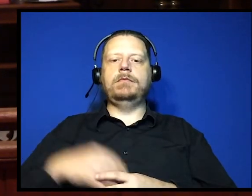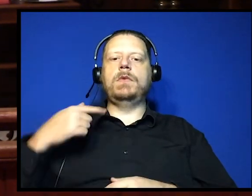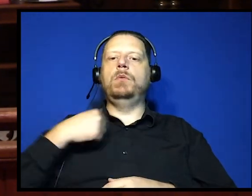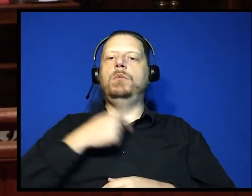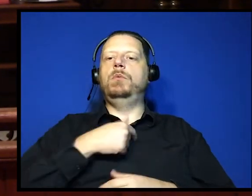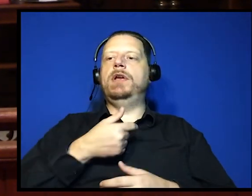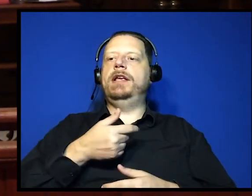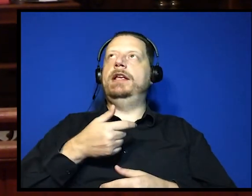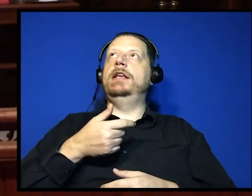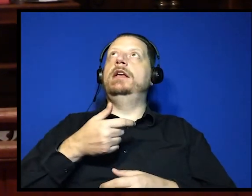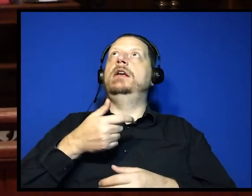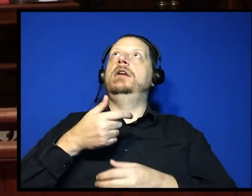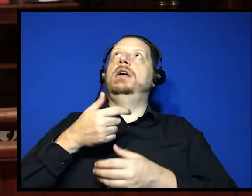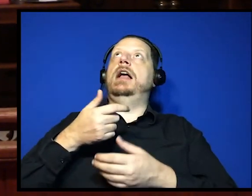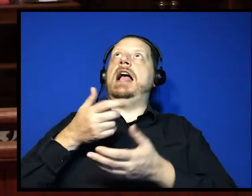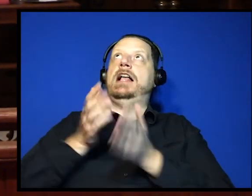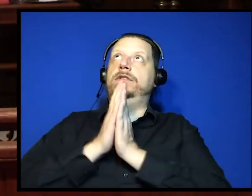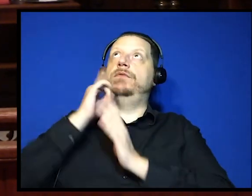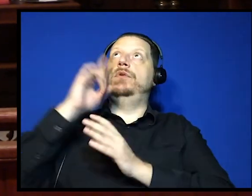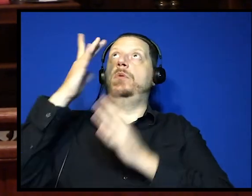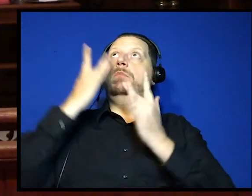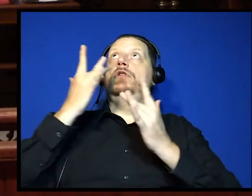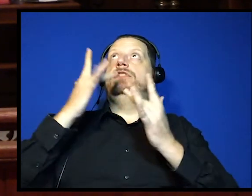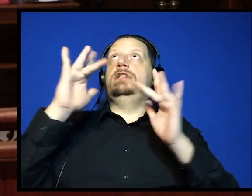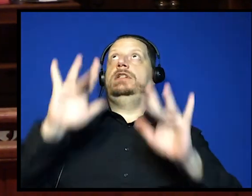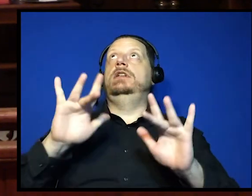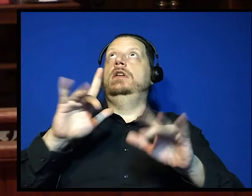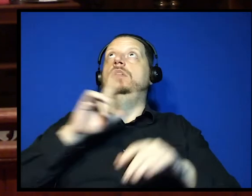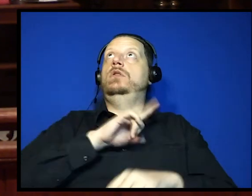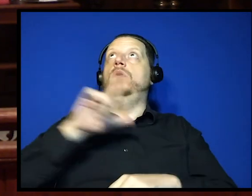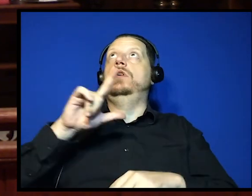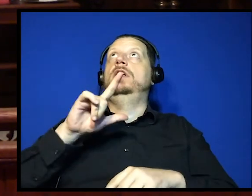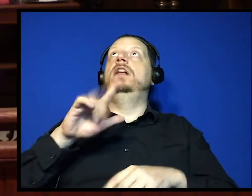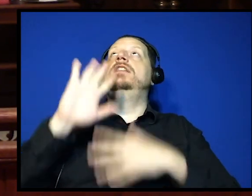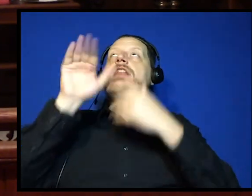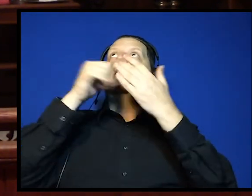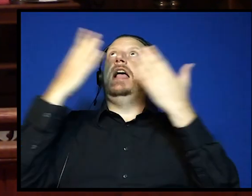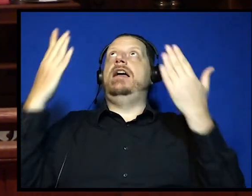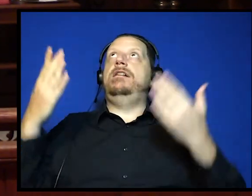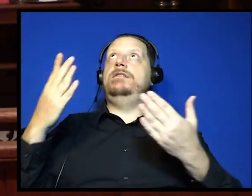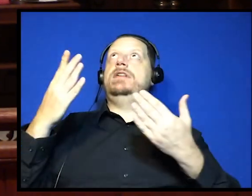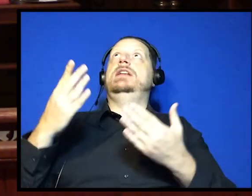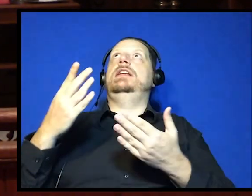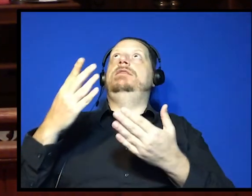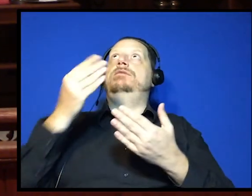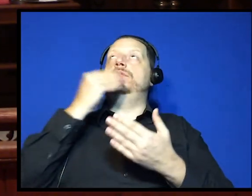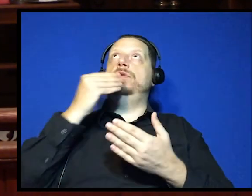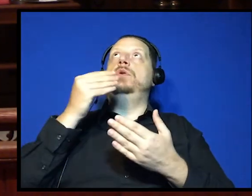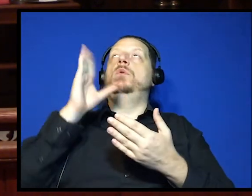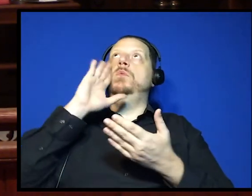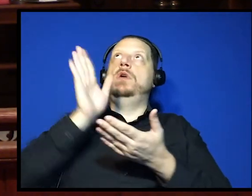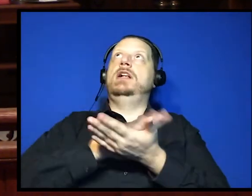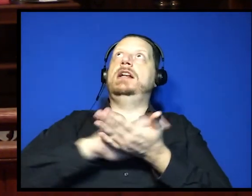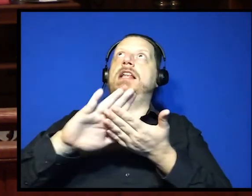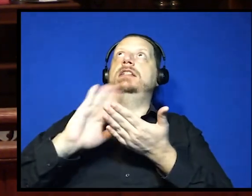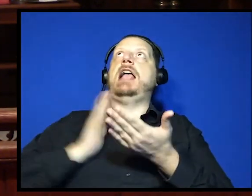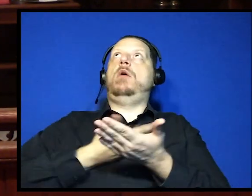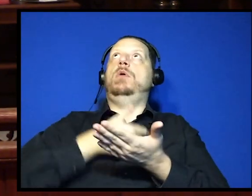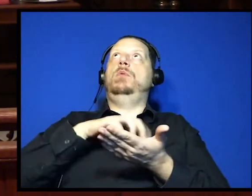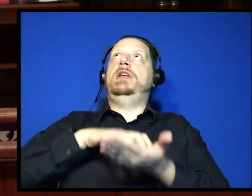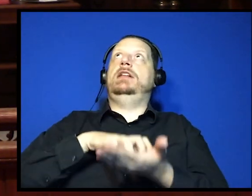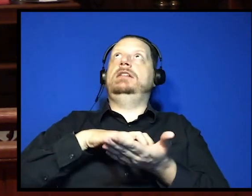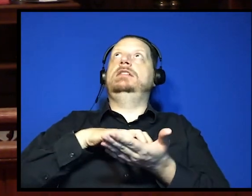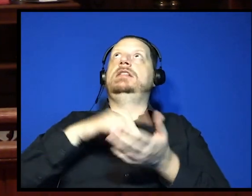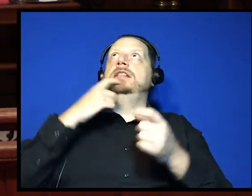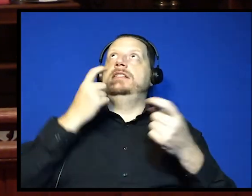We implore your mercy, Lord, that this divine sustenance may cleanse us of our faults and prepare us for the